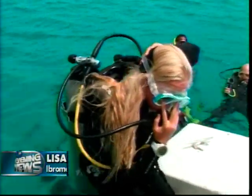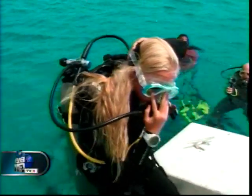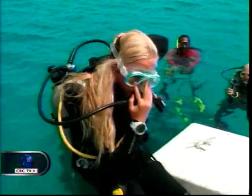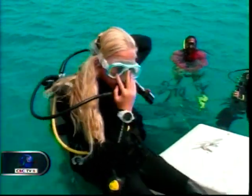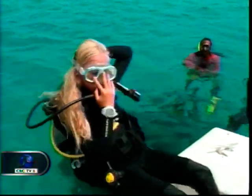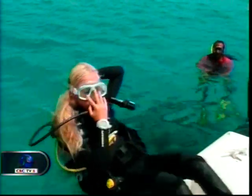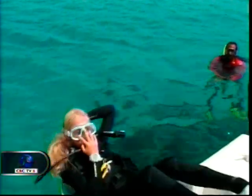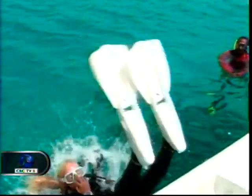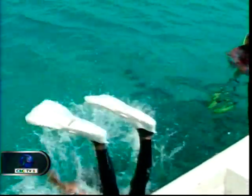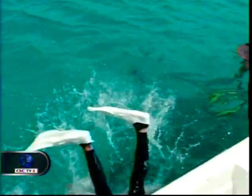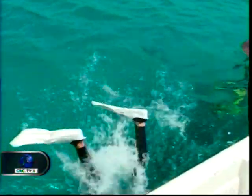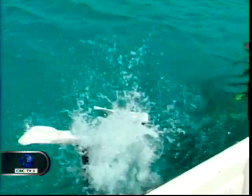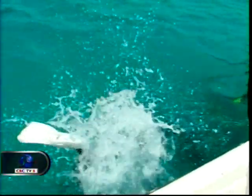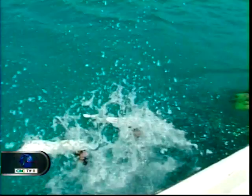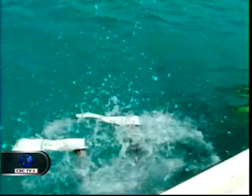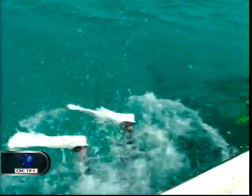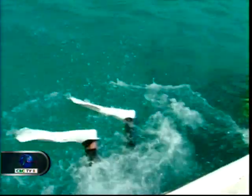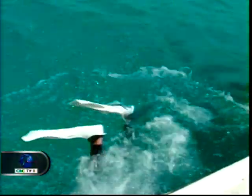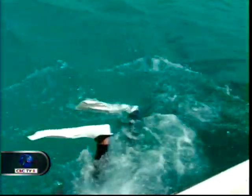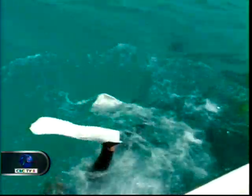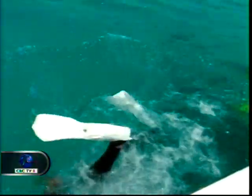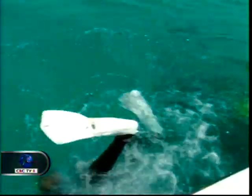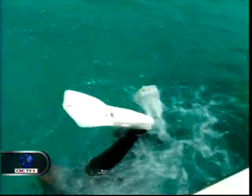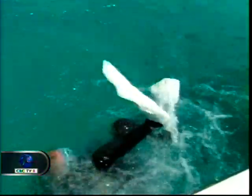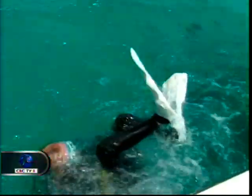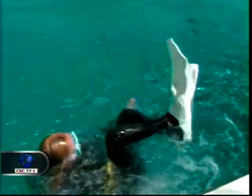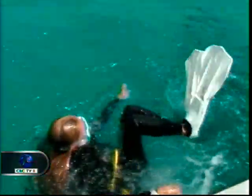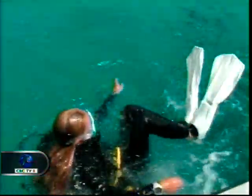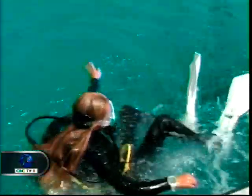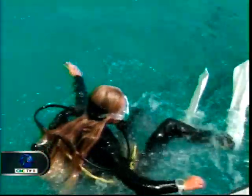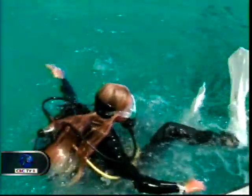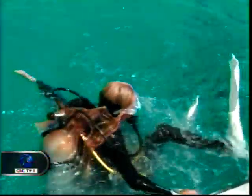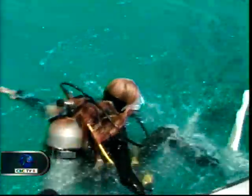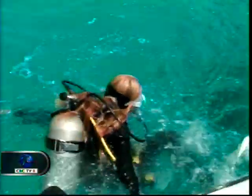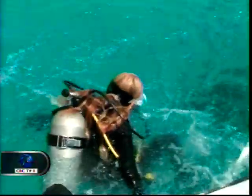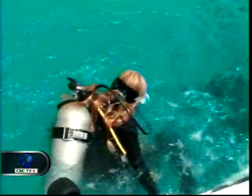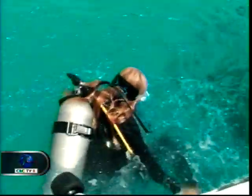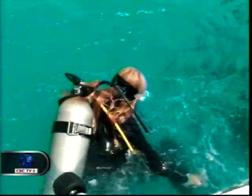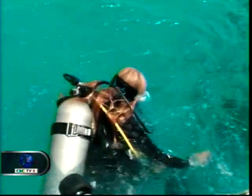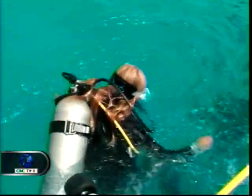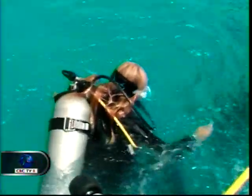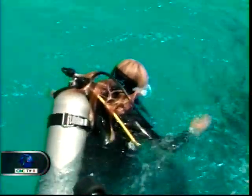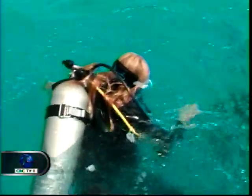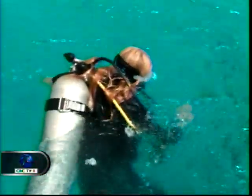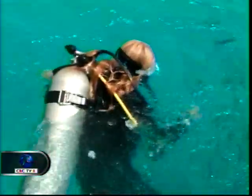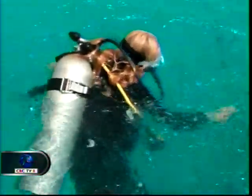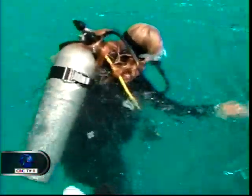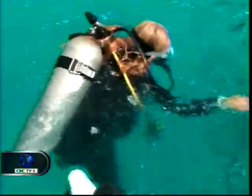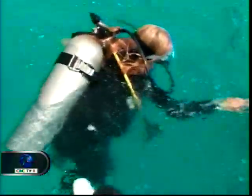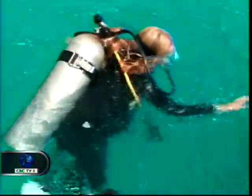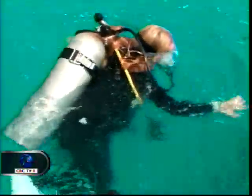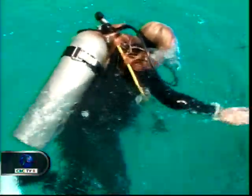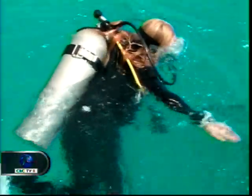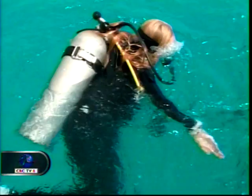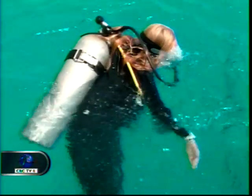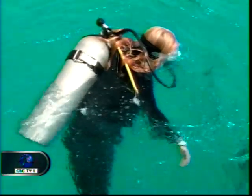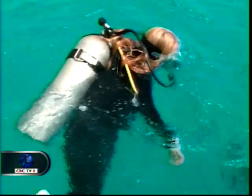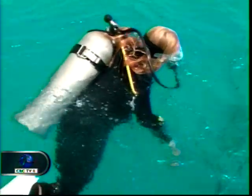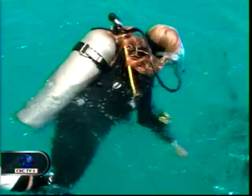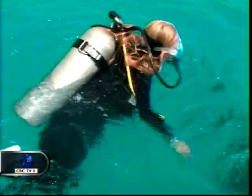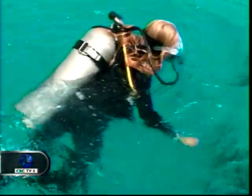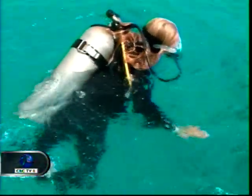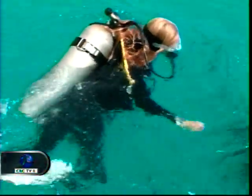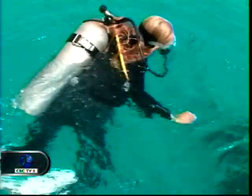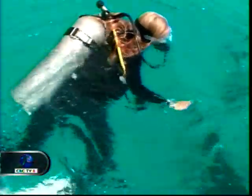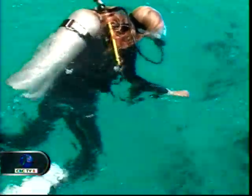break the record of the world's youngest master diver. However, she's facing a setback of contracting an ear infection caused by too many dives